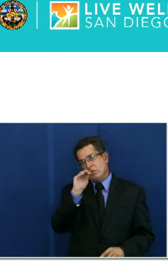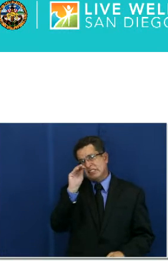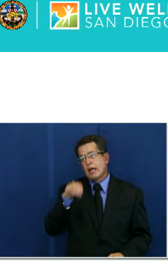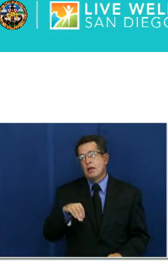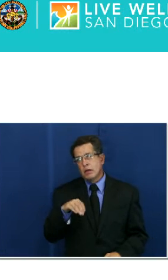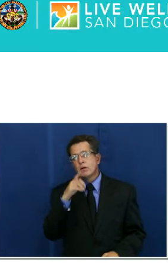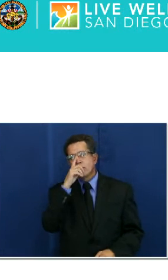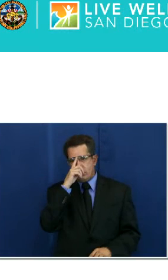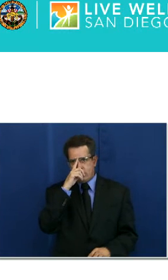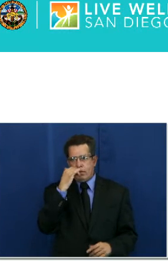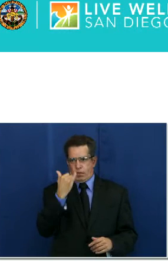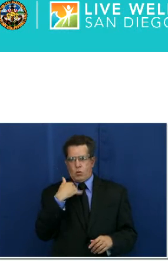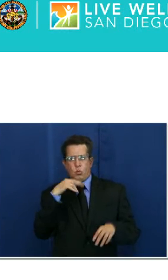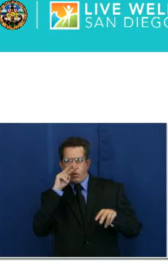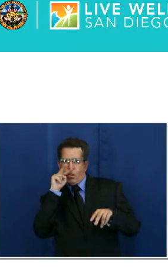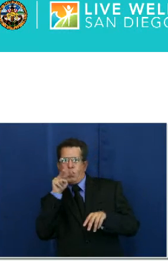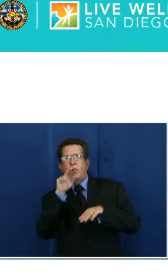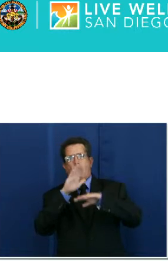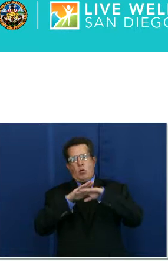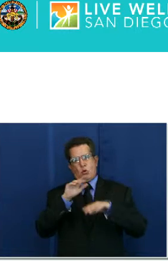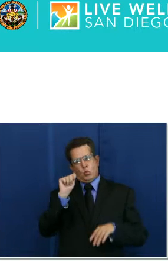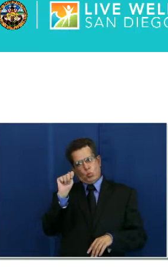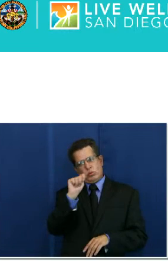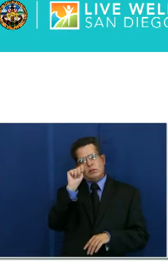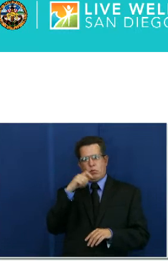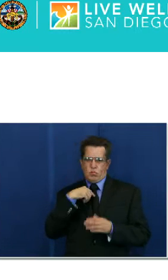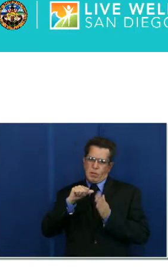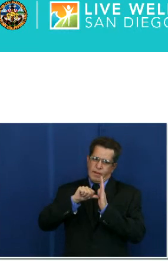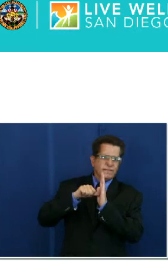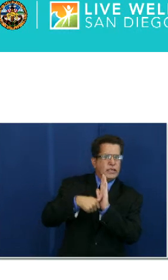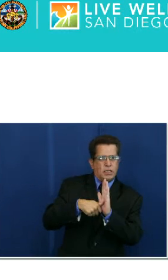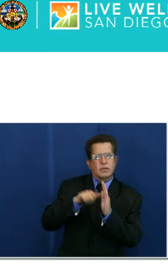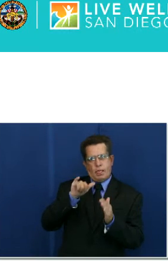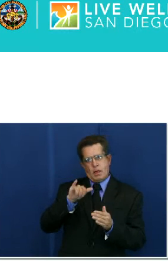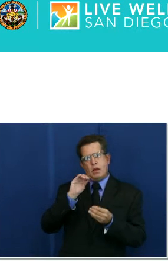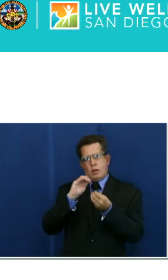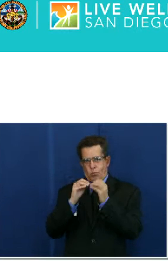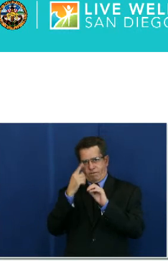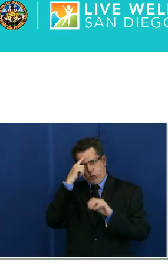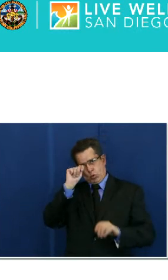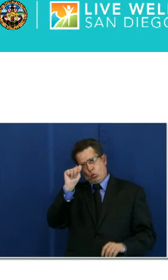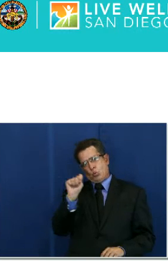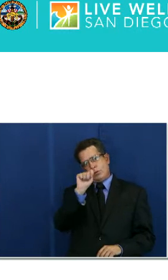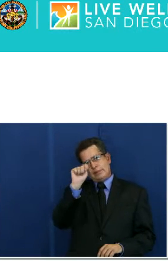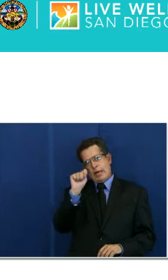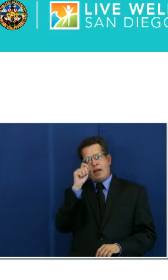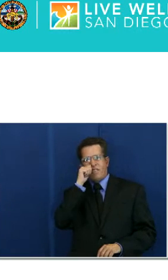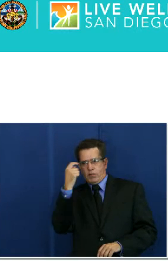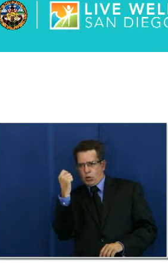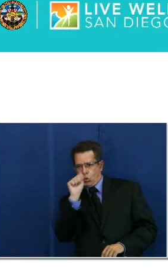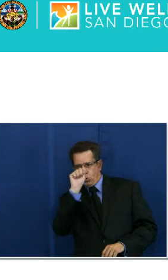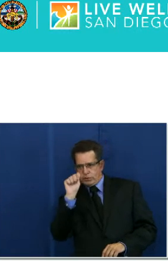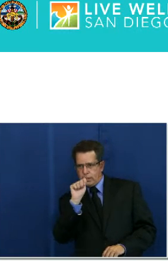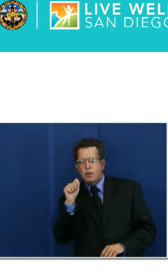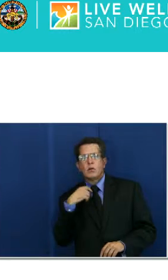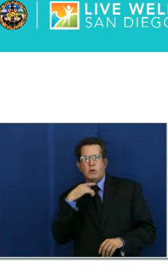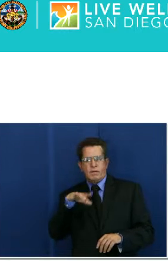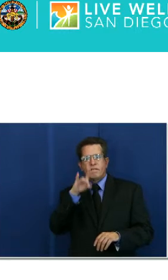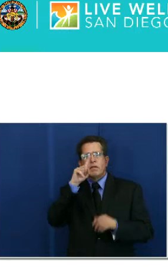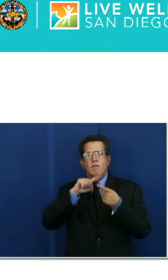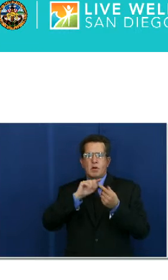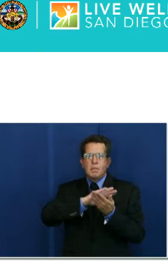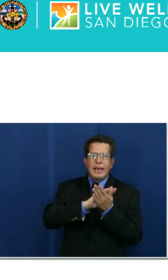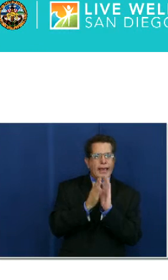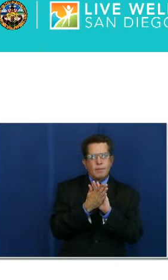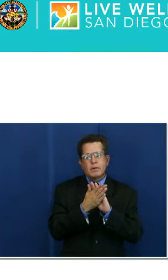focus most on is that Tuesday number that comes out from the state of California. That number is derived from date of illness onset with